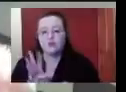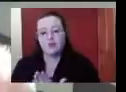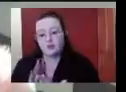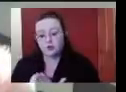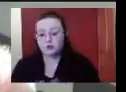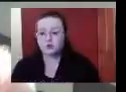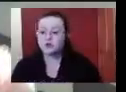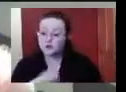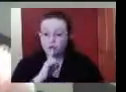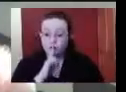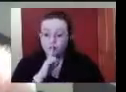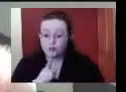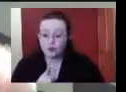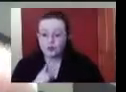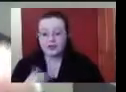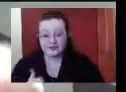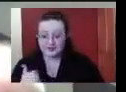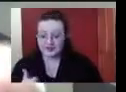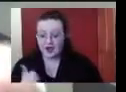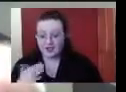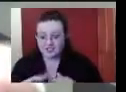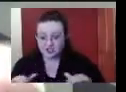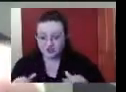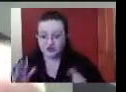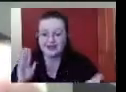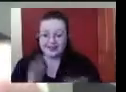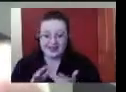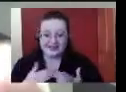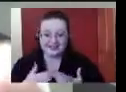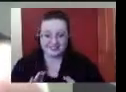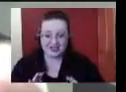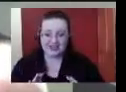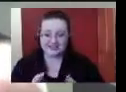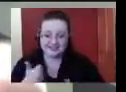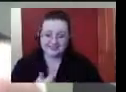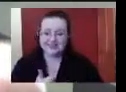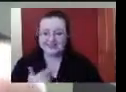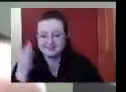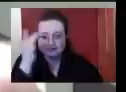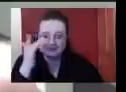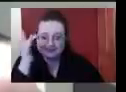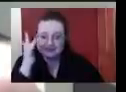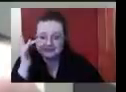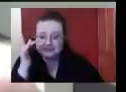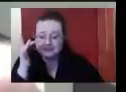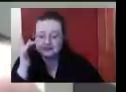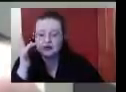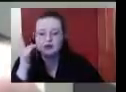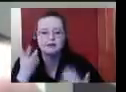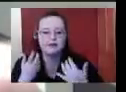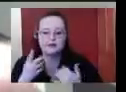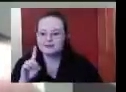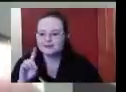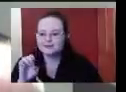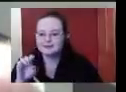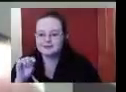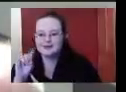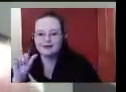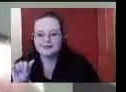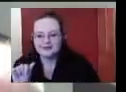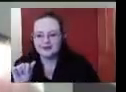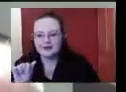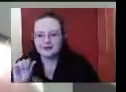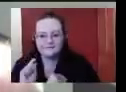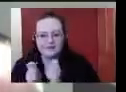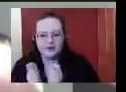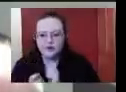children are less likely to get sick and become severely sick with COVID, we are still learning a lot about the Delta variant and how young children